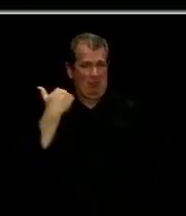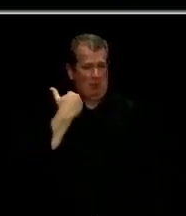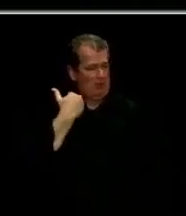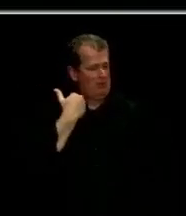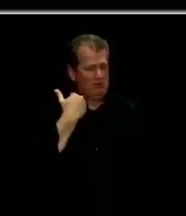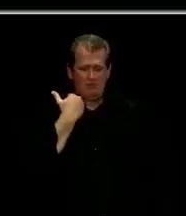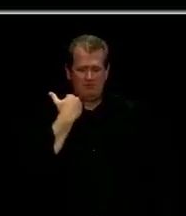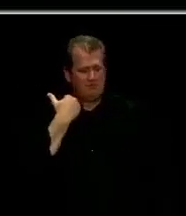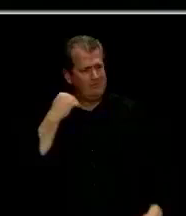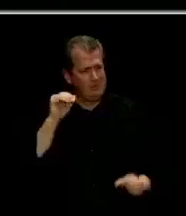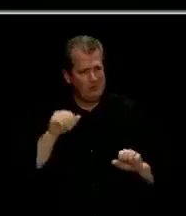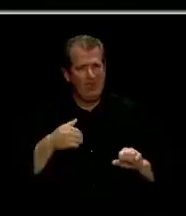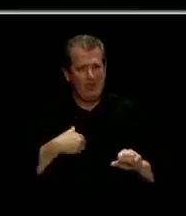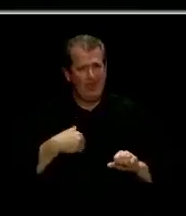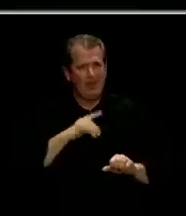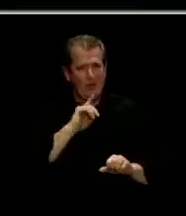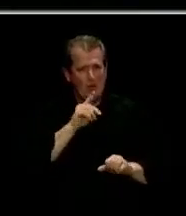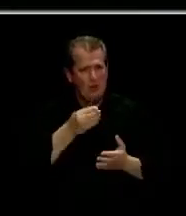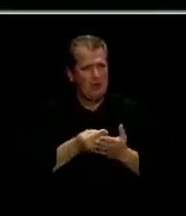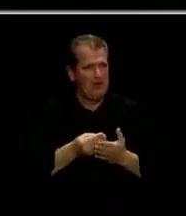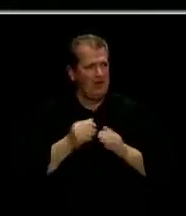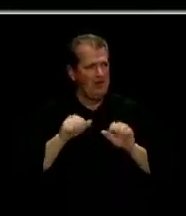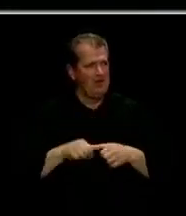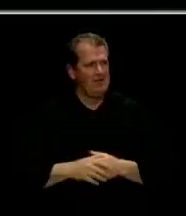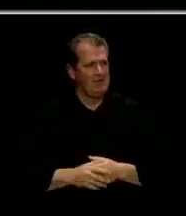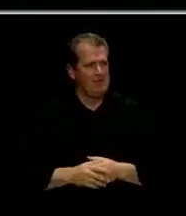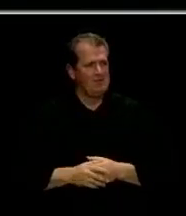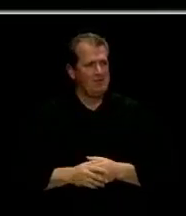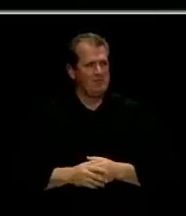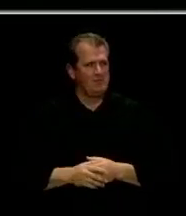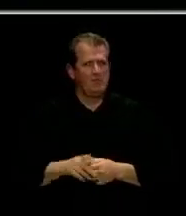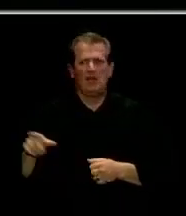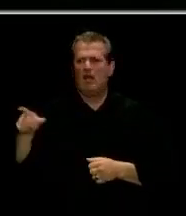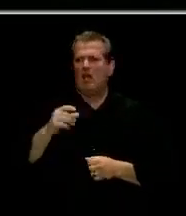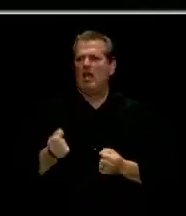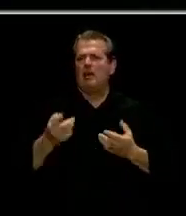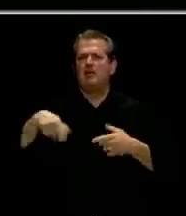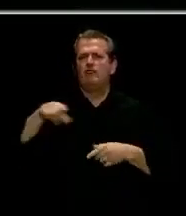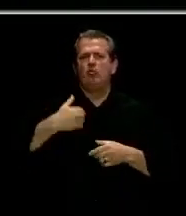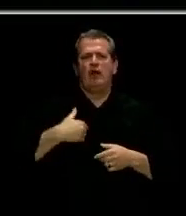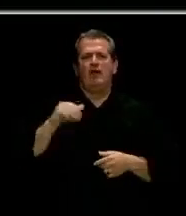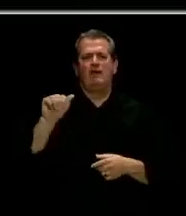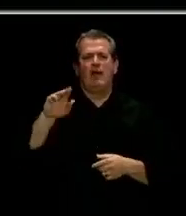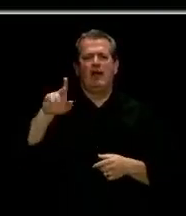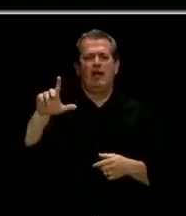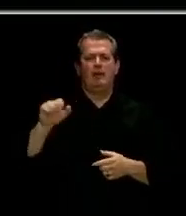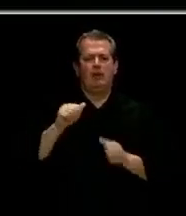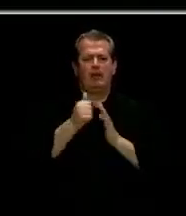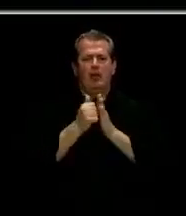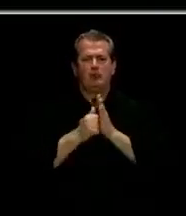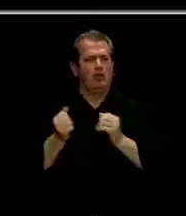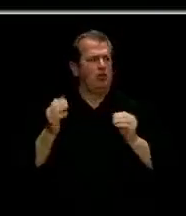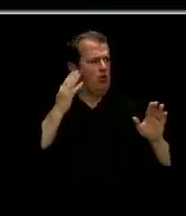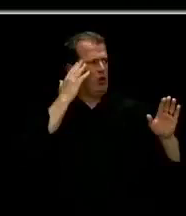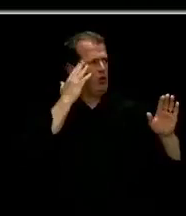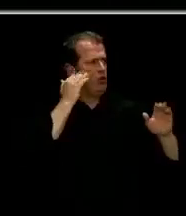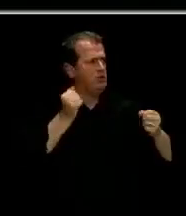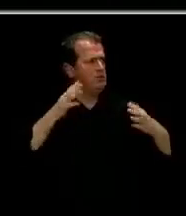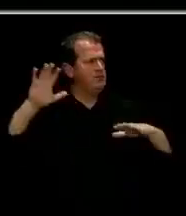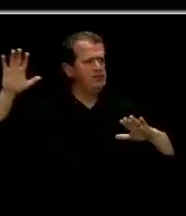actually have real money. How many of you have an Able account? Can I see? There's a handful of you. I know you